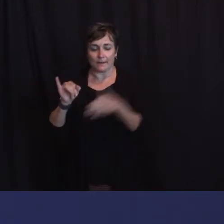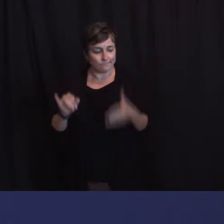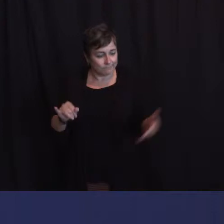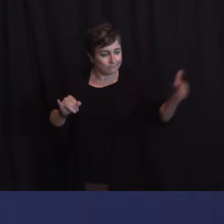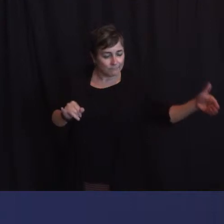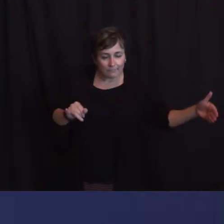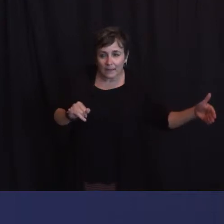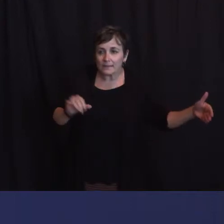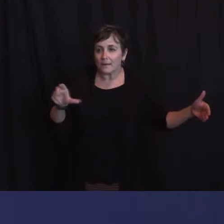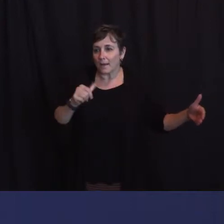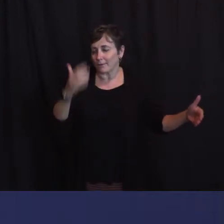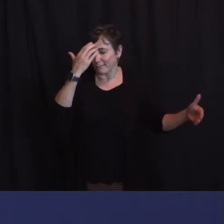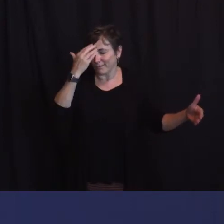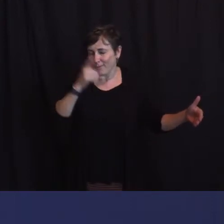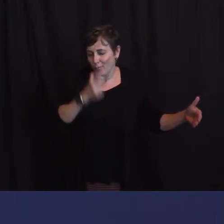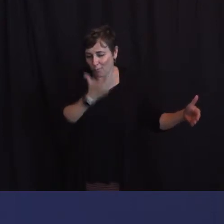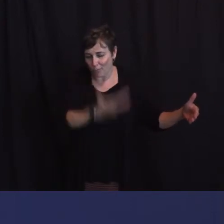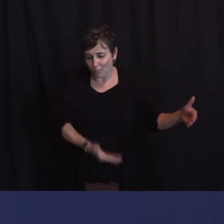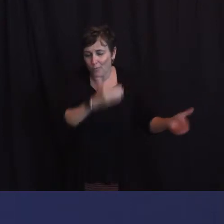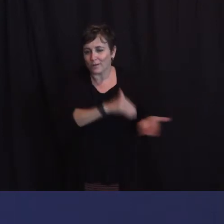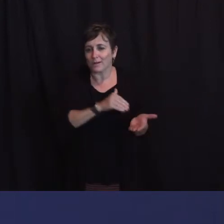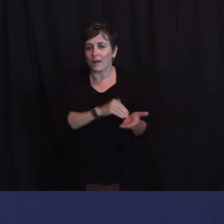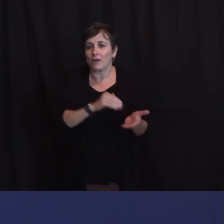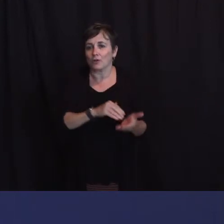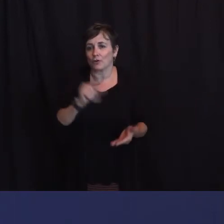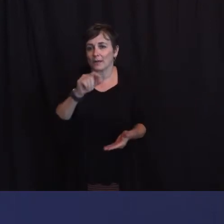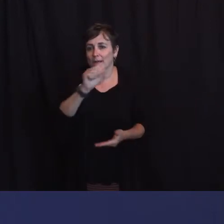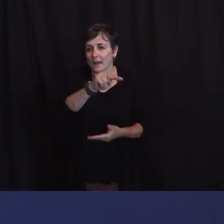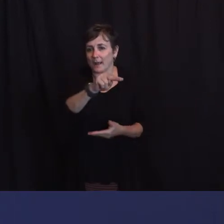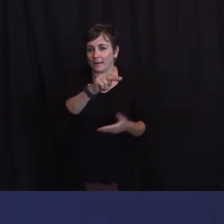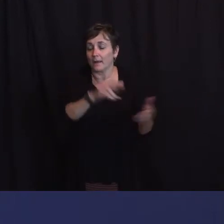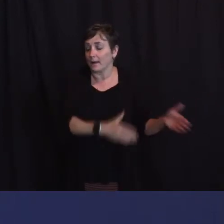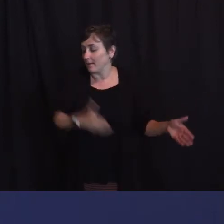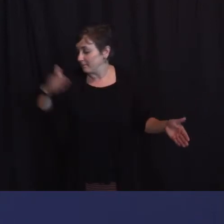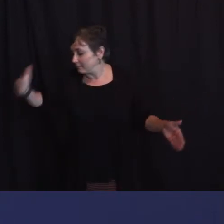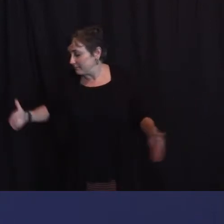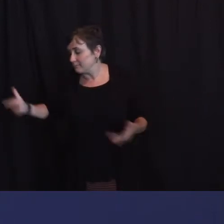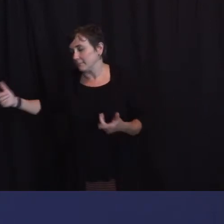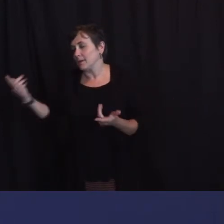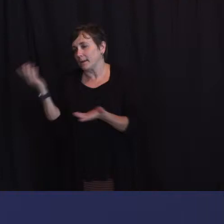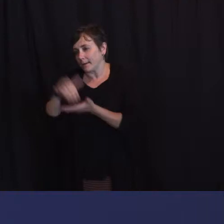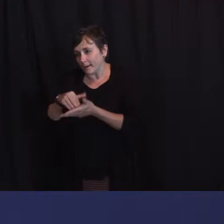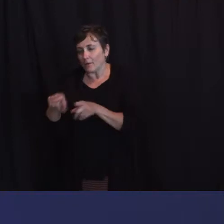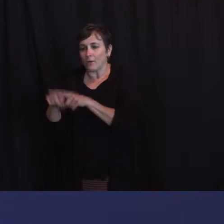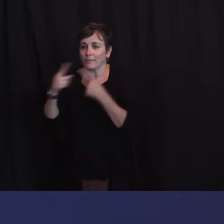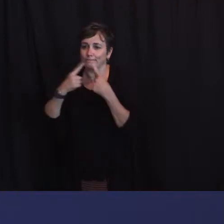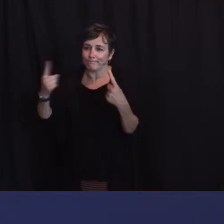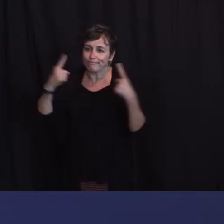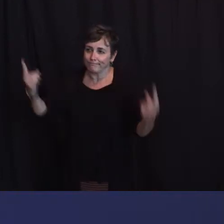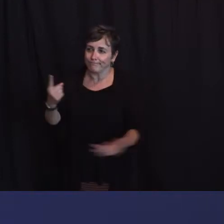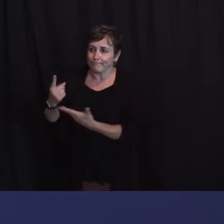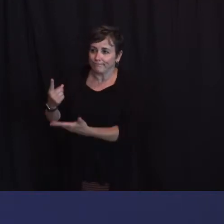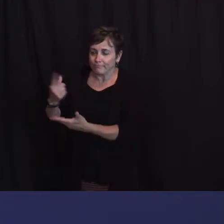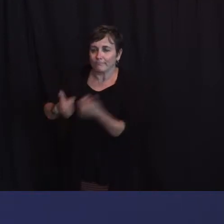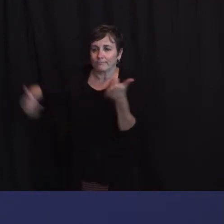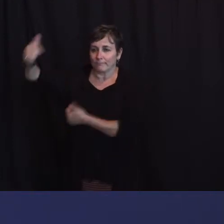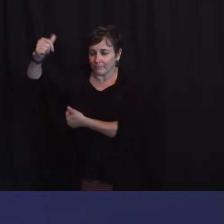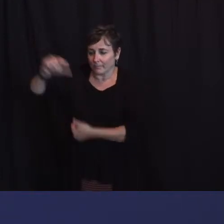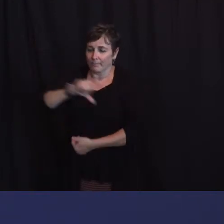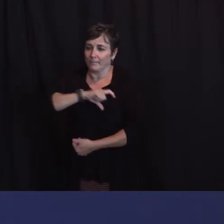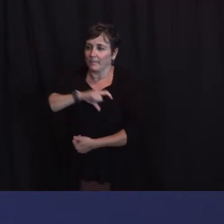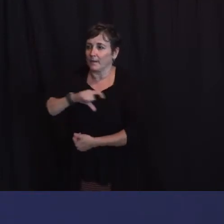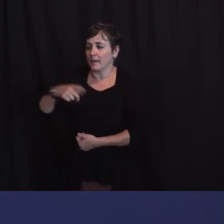the state's epidemiologist, Dr. Christina Tan, and a guy to my left who needs no introduction, the Superintendent of the State Police, Colonel